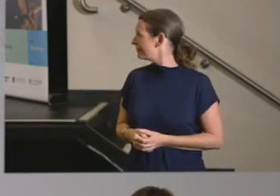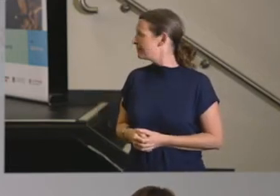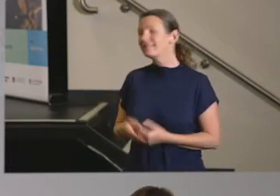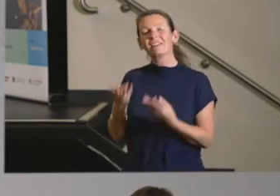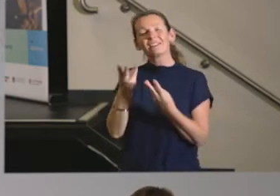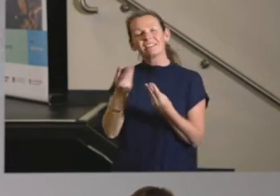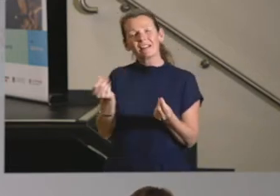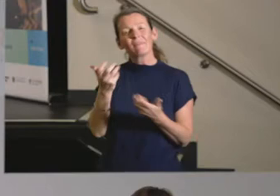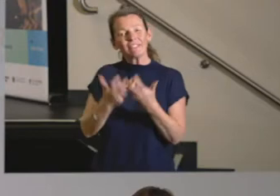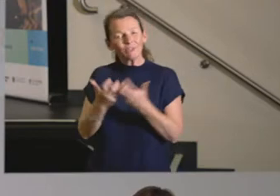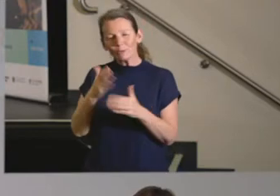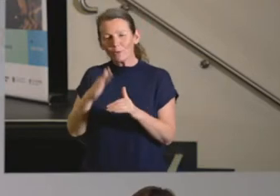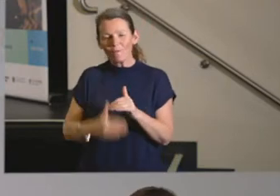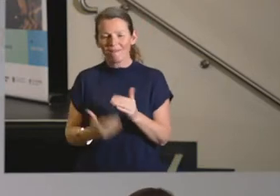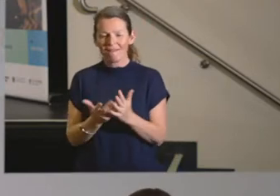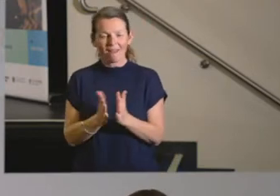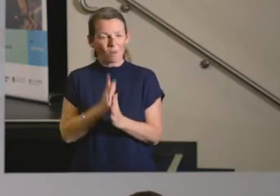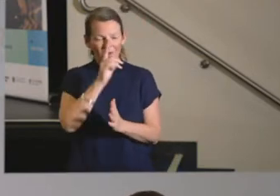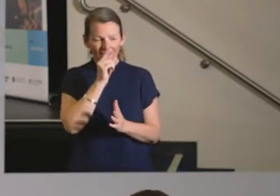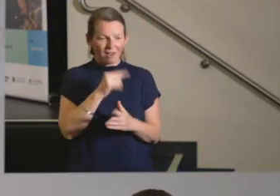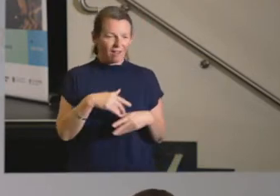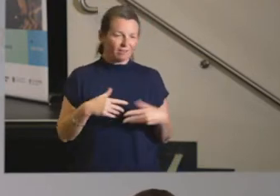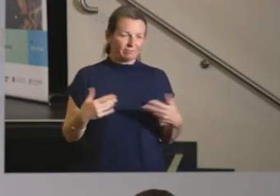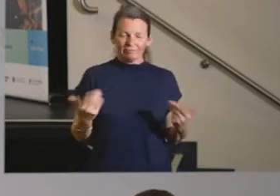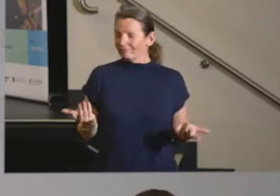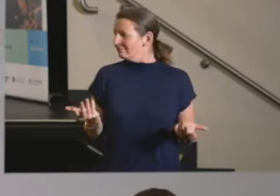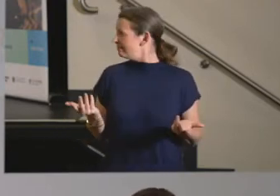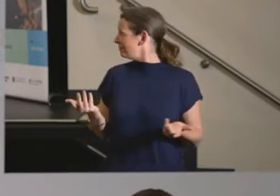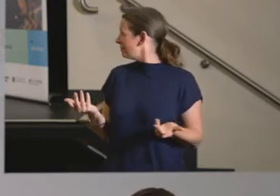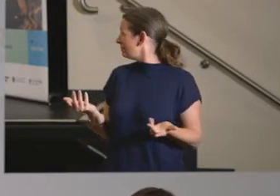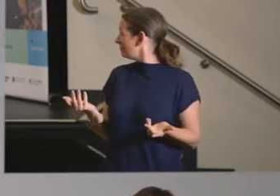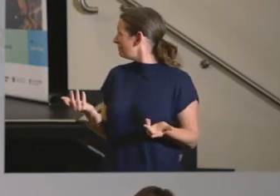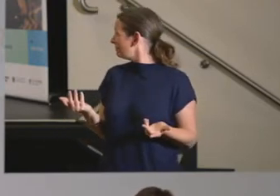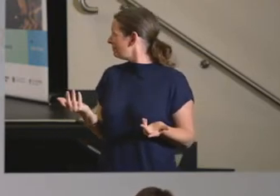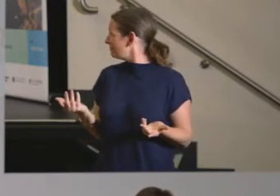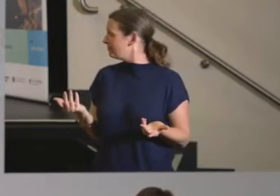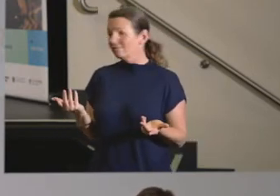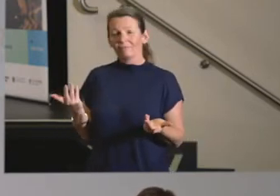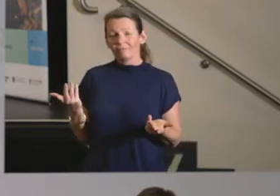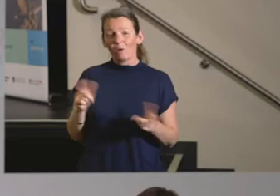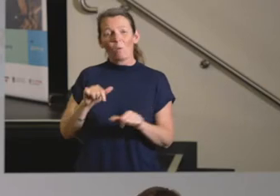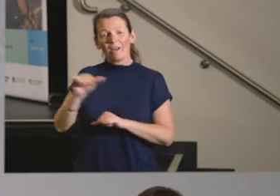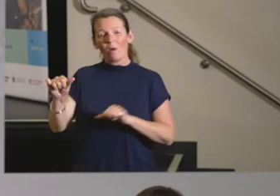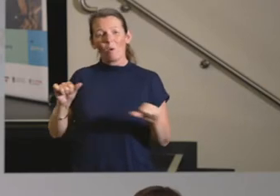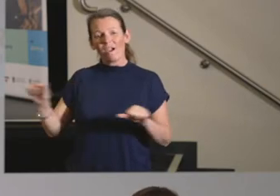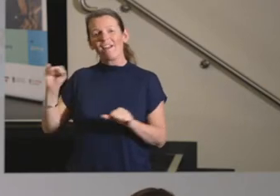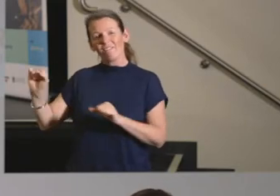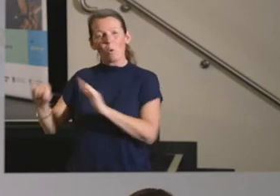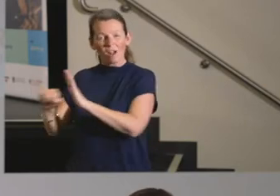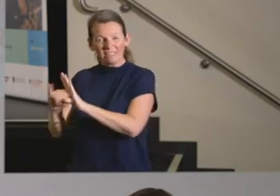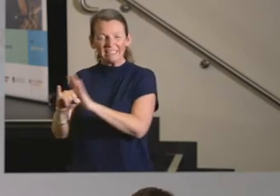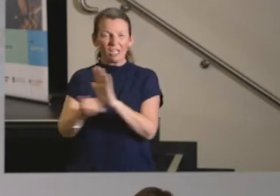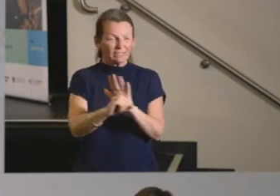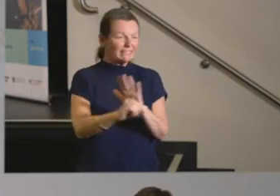also about how we bring together people with multiple identities. Obviously, we all have our own multiple identities, and there are